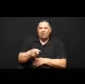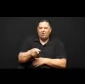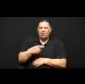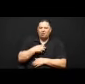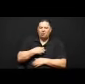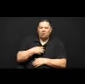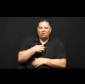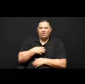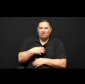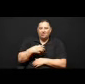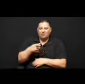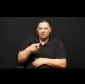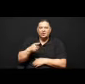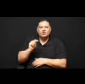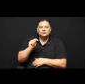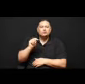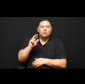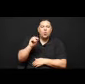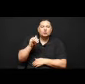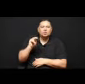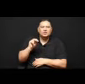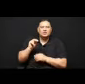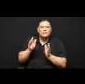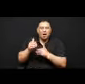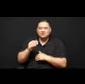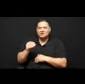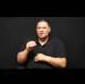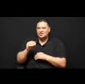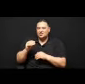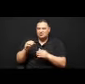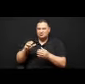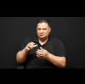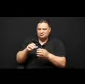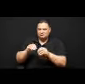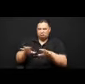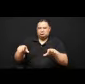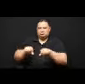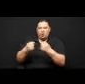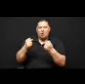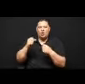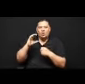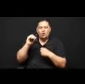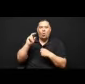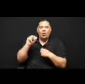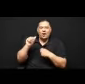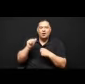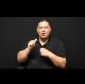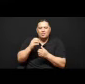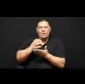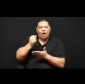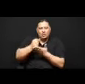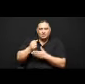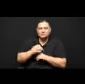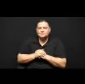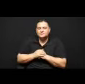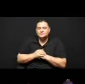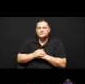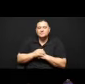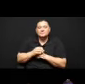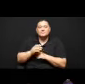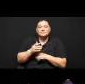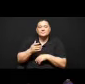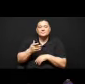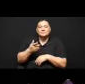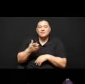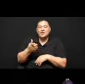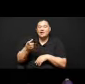Corona bottles. And at the start of Sunday afternoon hikes, their teenage kids would pretend not to notice.